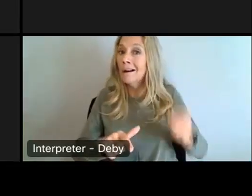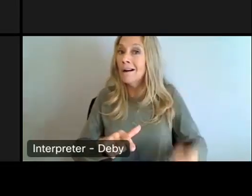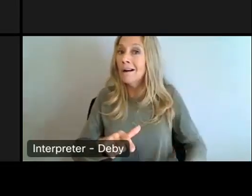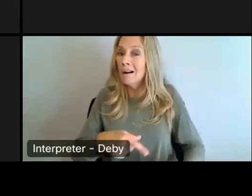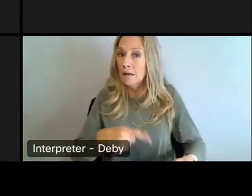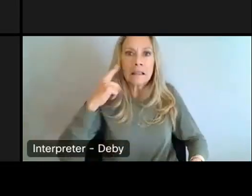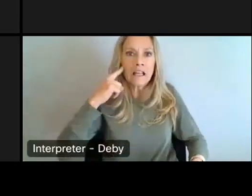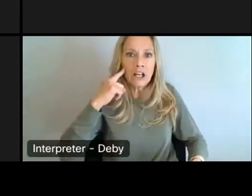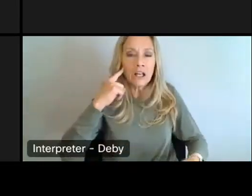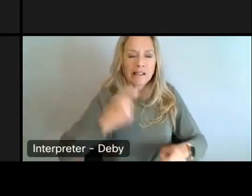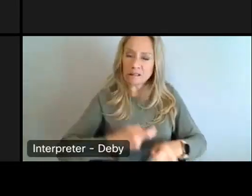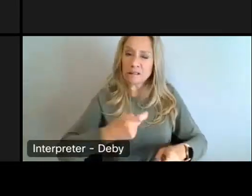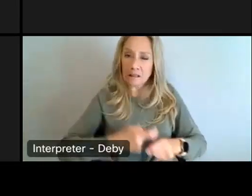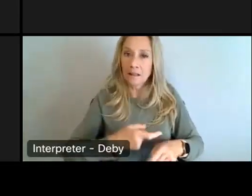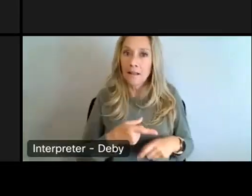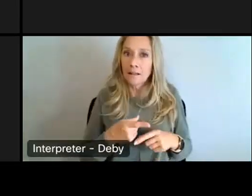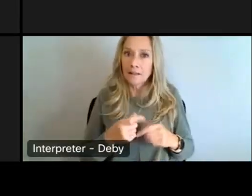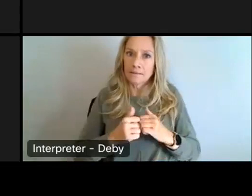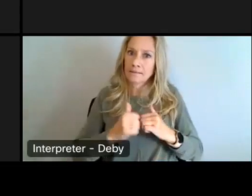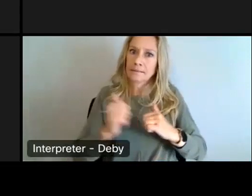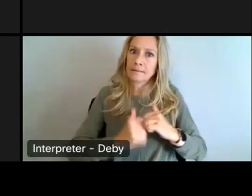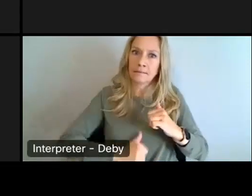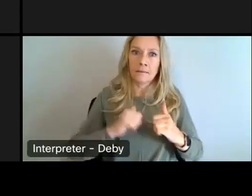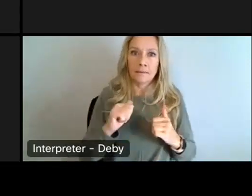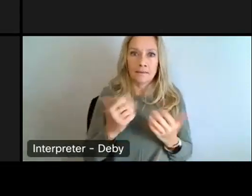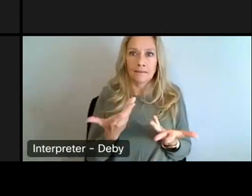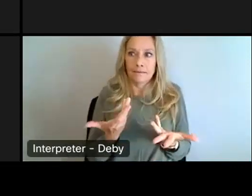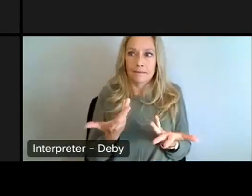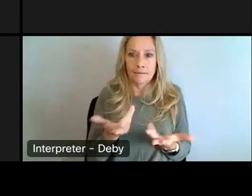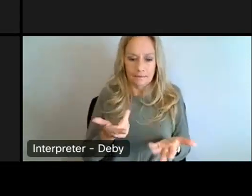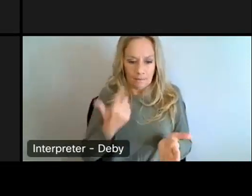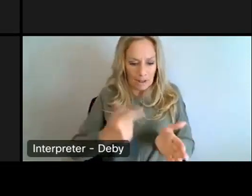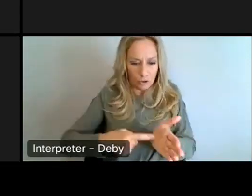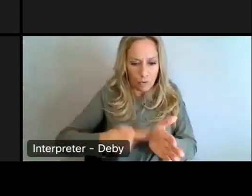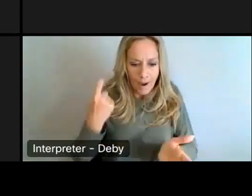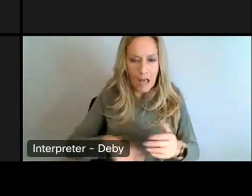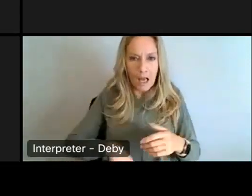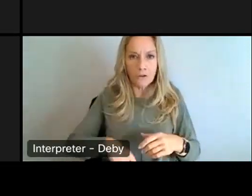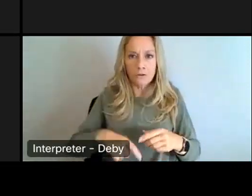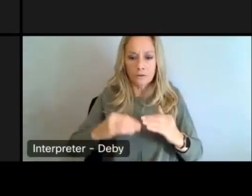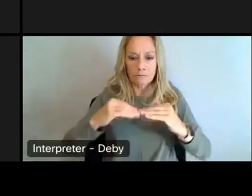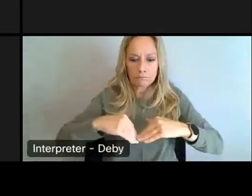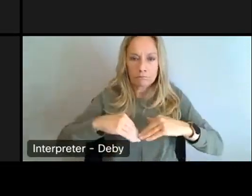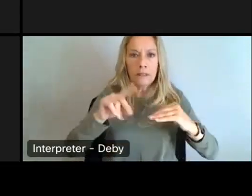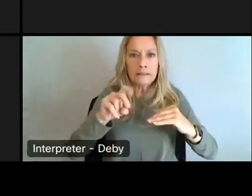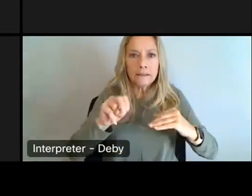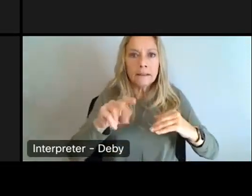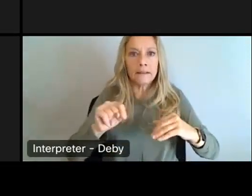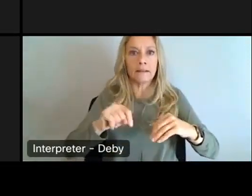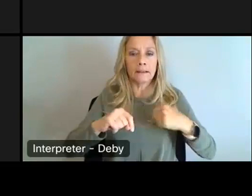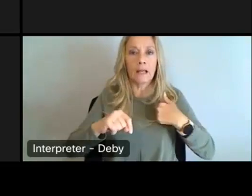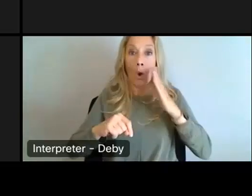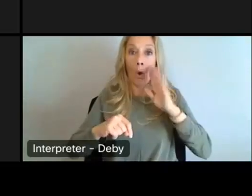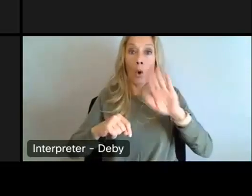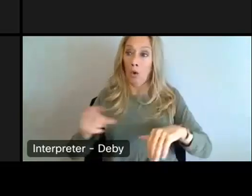Um, I always say this is why we don't have nice things, because there's scratches and there's dents, and everything. And I knew